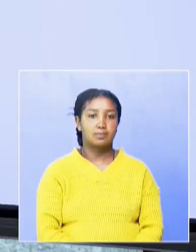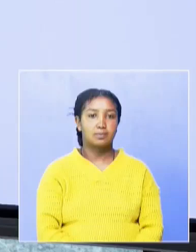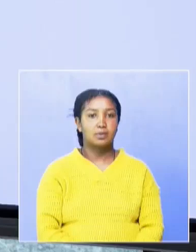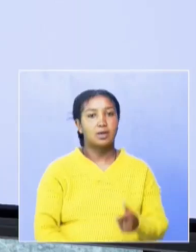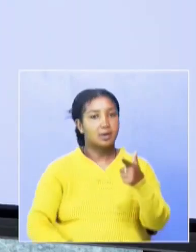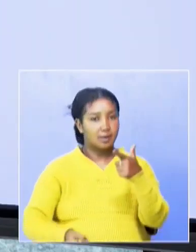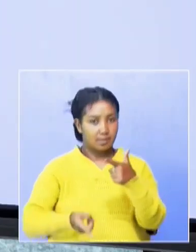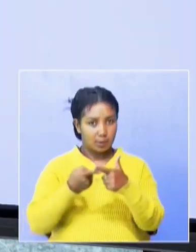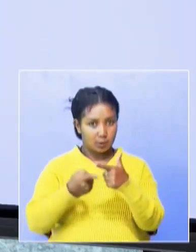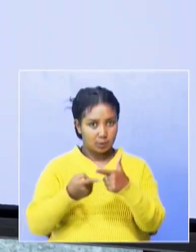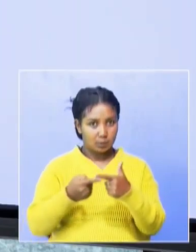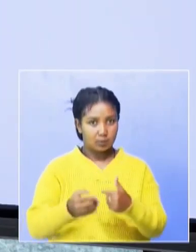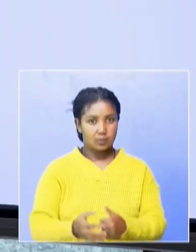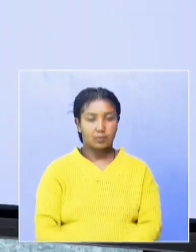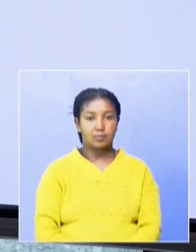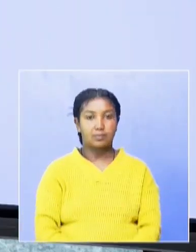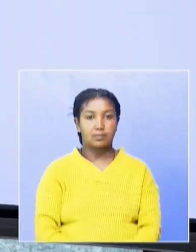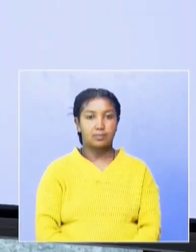Number 2.